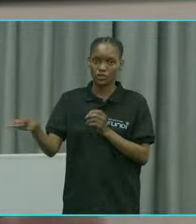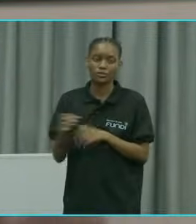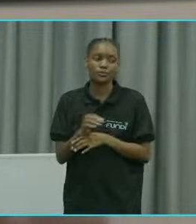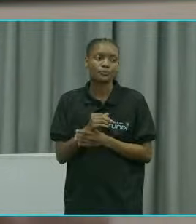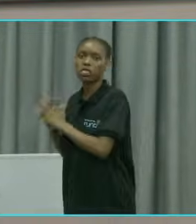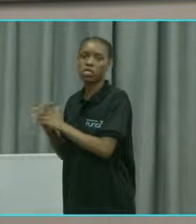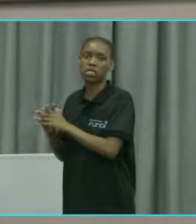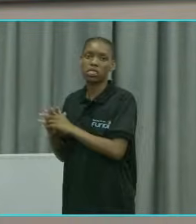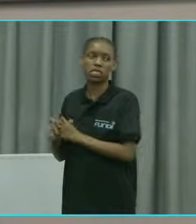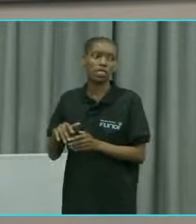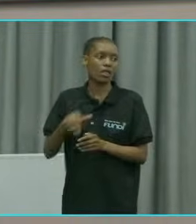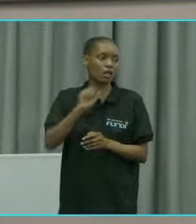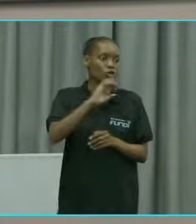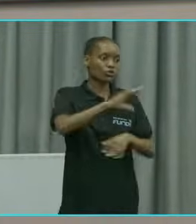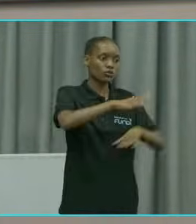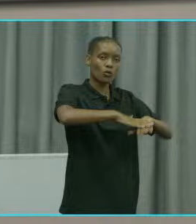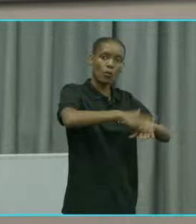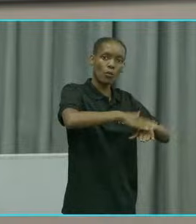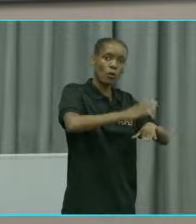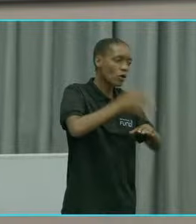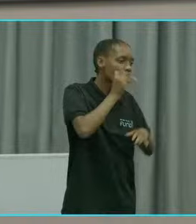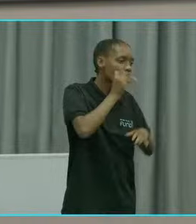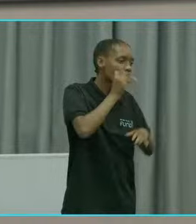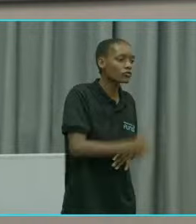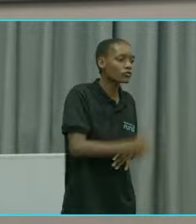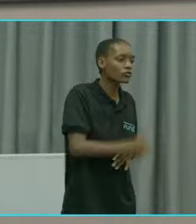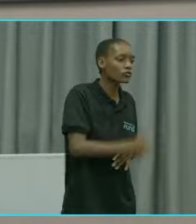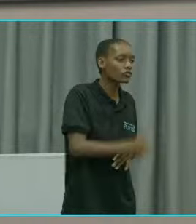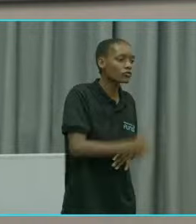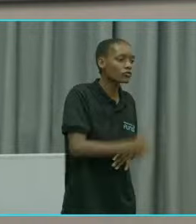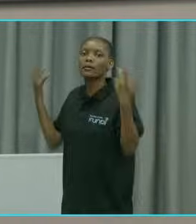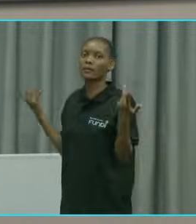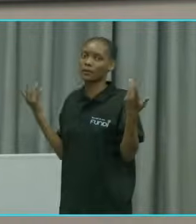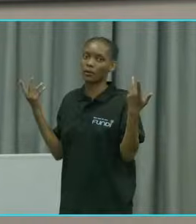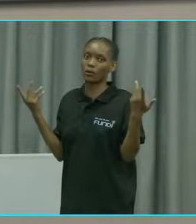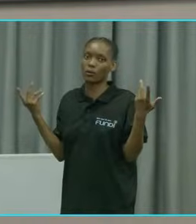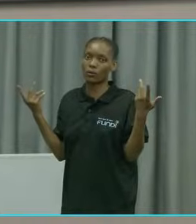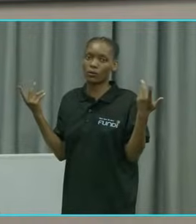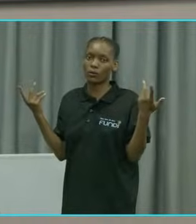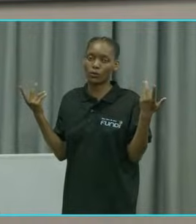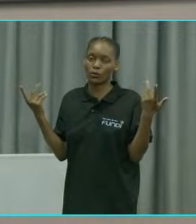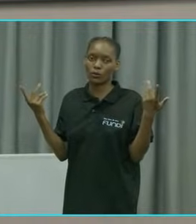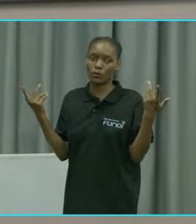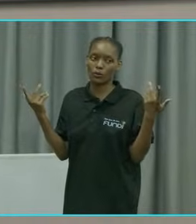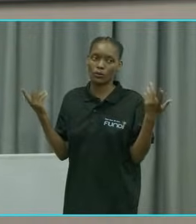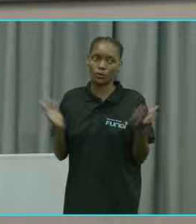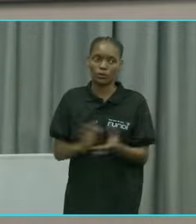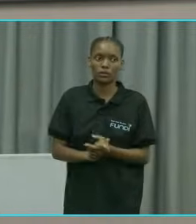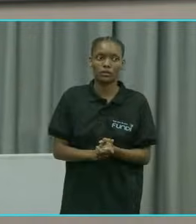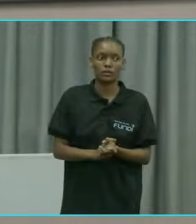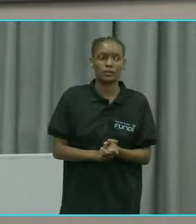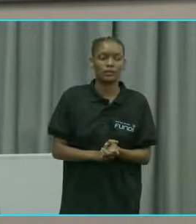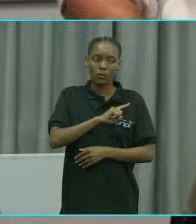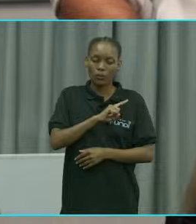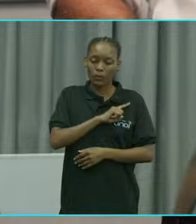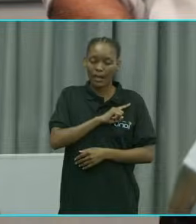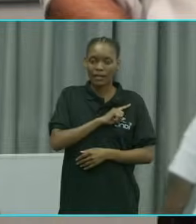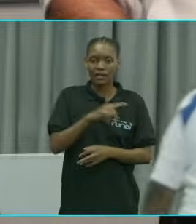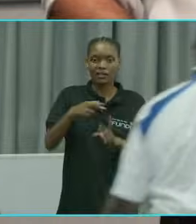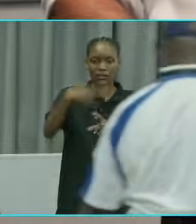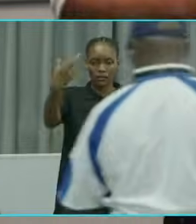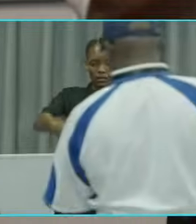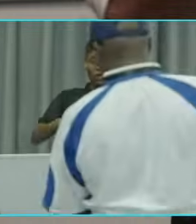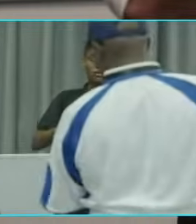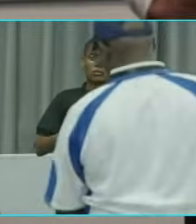say, and that's screened. Yeah. Whereas in another district, it may not work that well. And that's an problem.